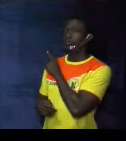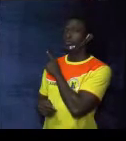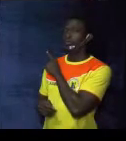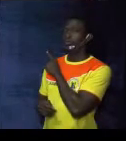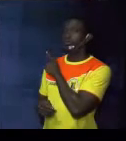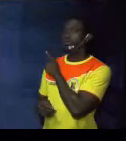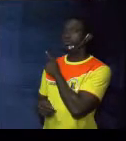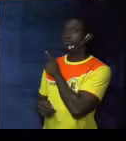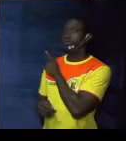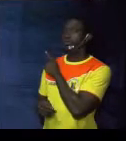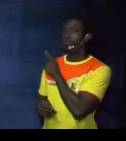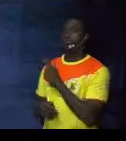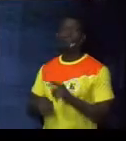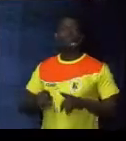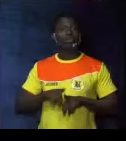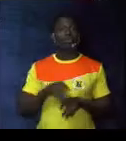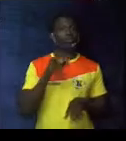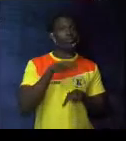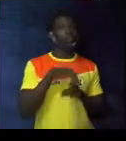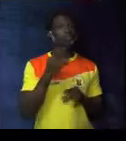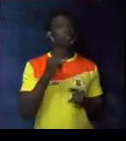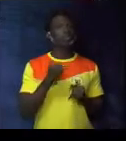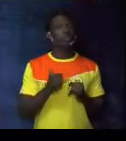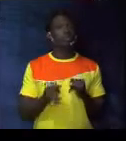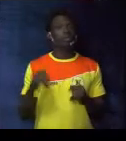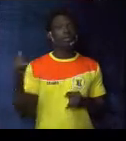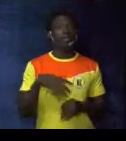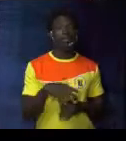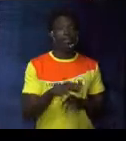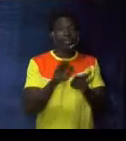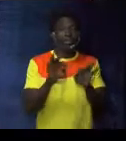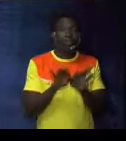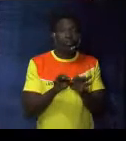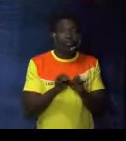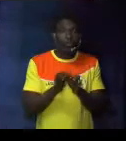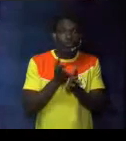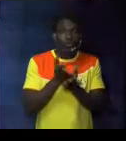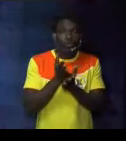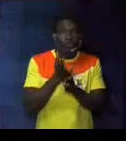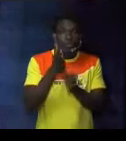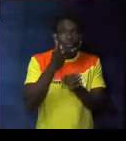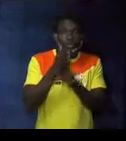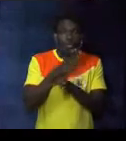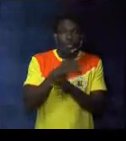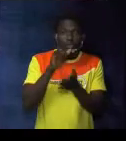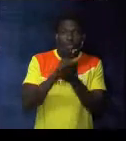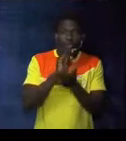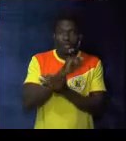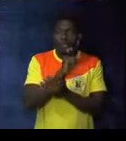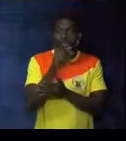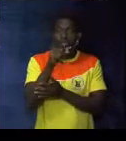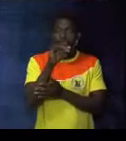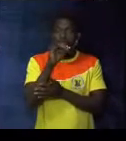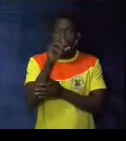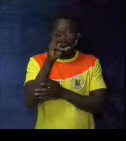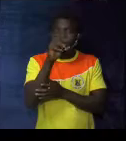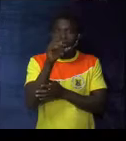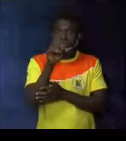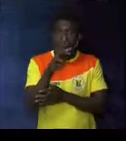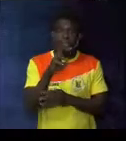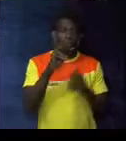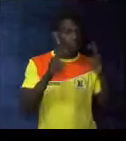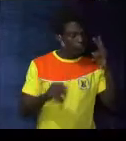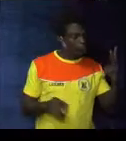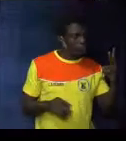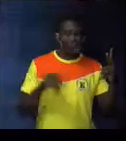See, one radius goes this way, one radius goes this way. But at the end of the day, they form a straight line, and that's a diameter.